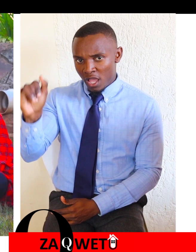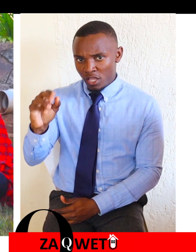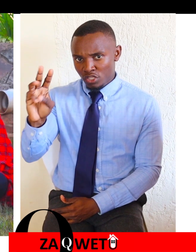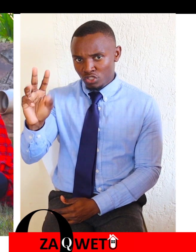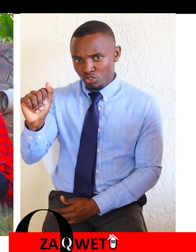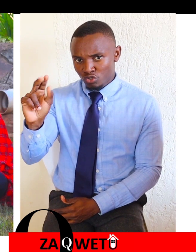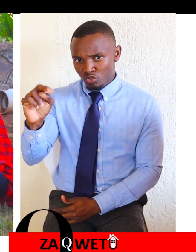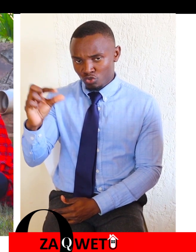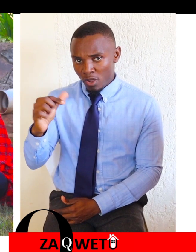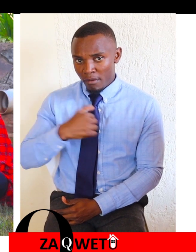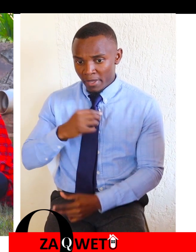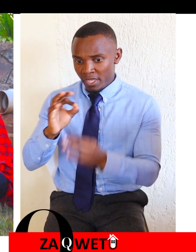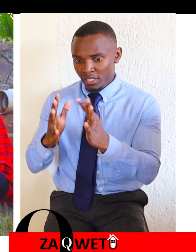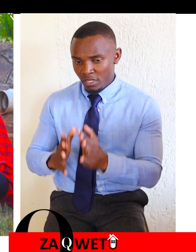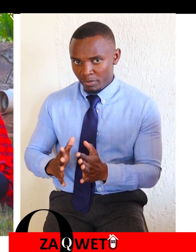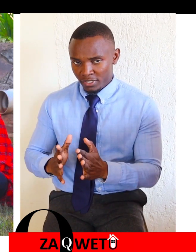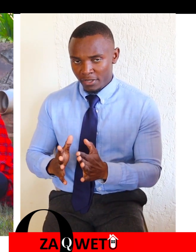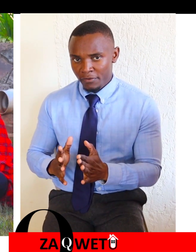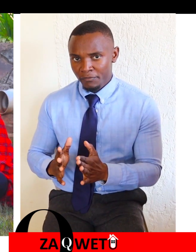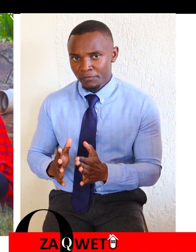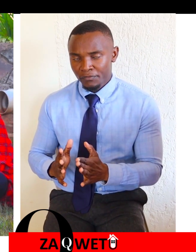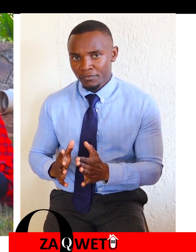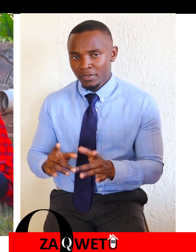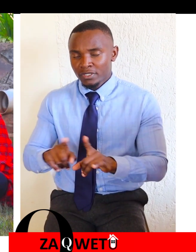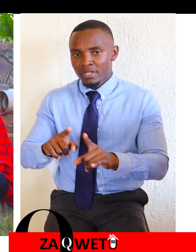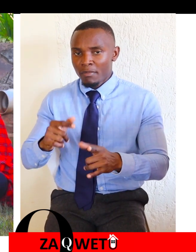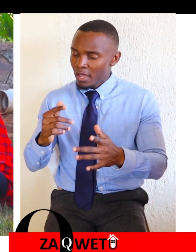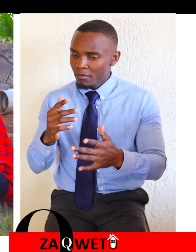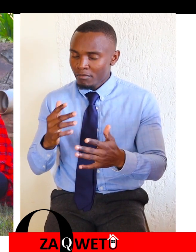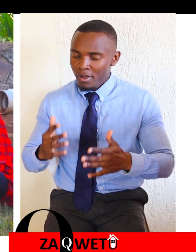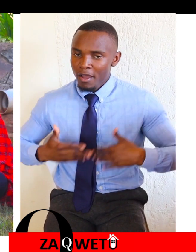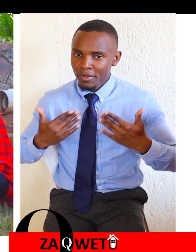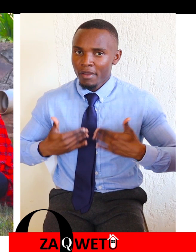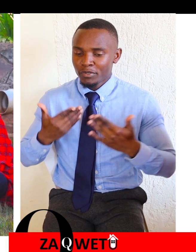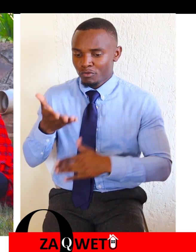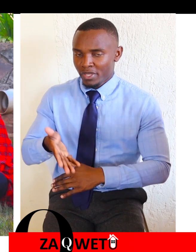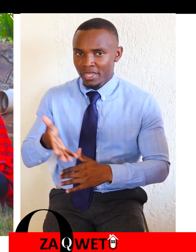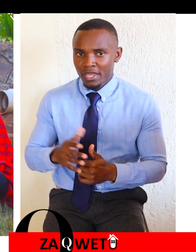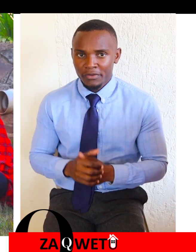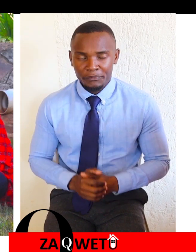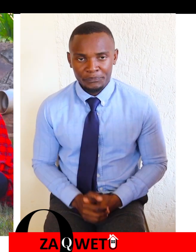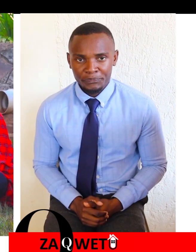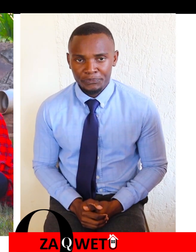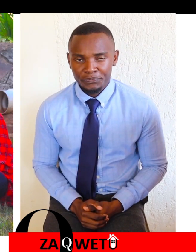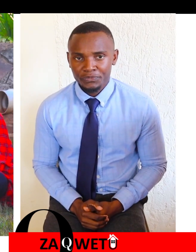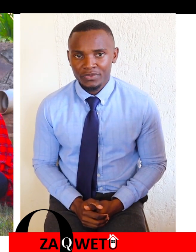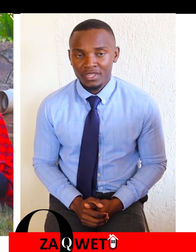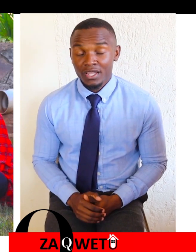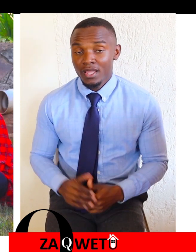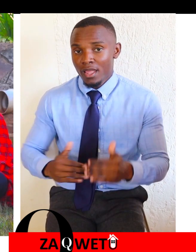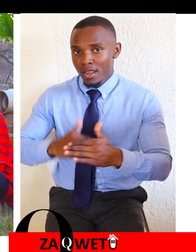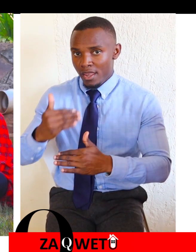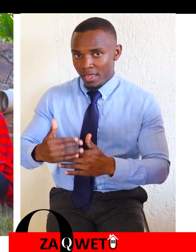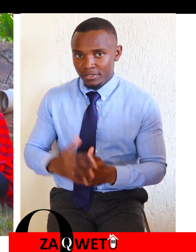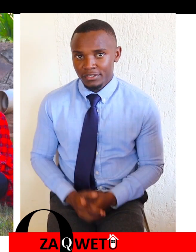Ajwang. Mimi ni mkalimani wa lugha ya ishara na nimefurahi kujiunga nanyi. Very